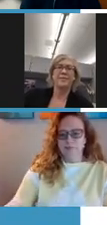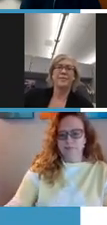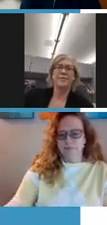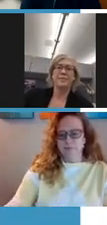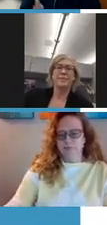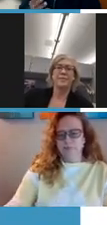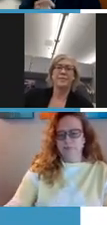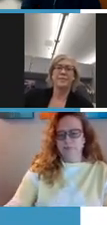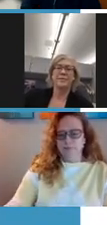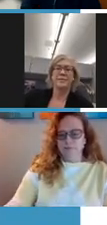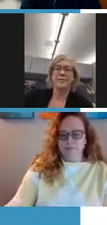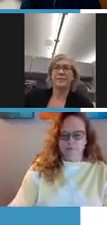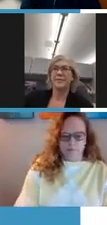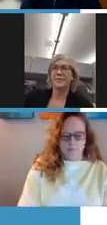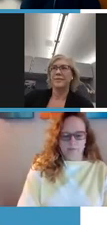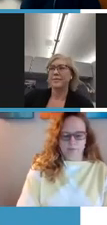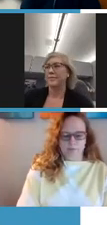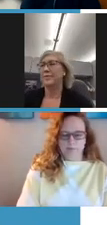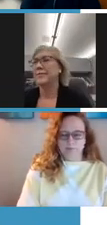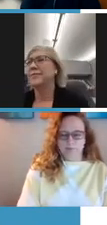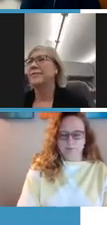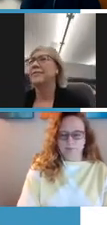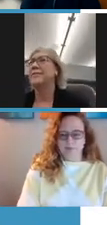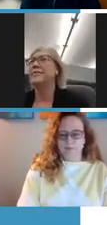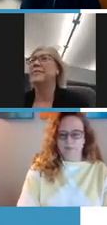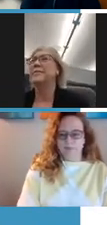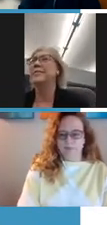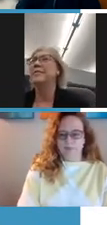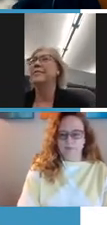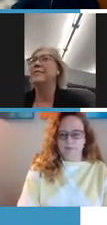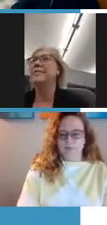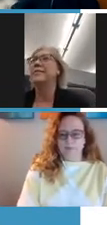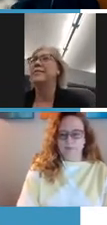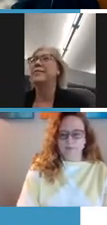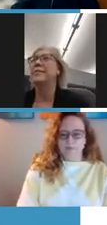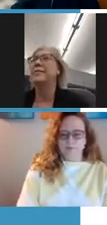actual chat room and chat box and you can actually contact me directly.